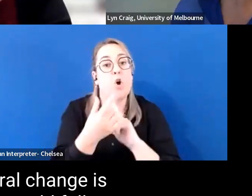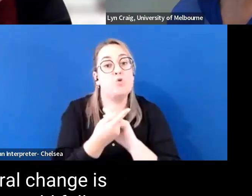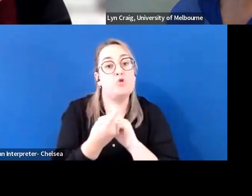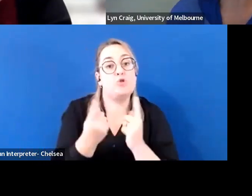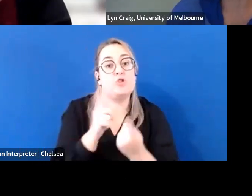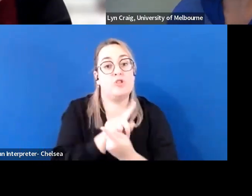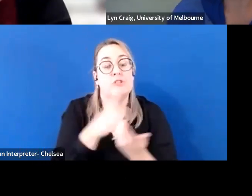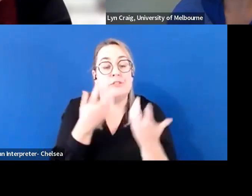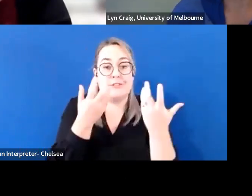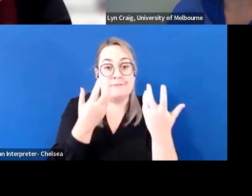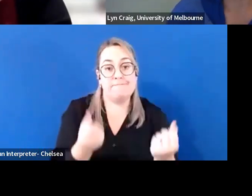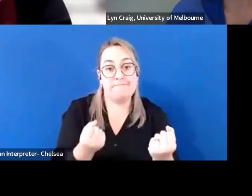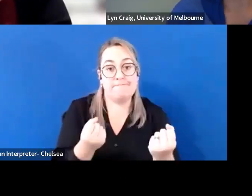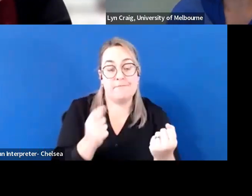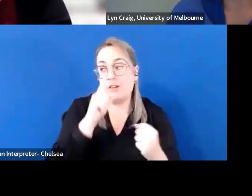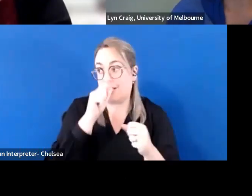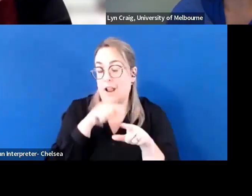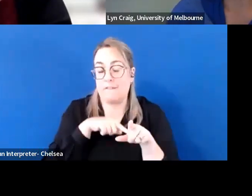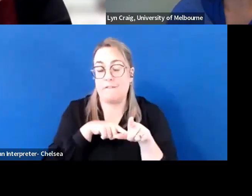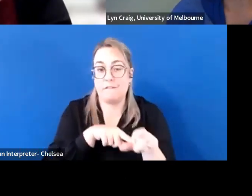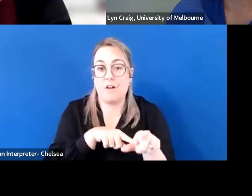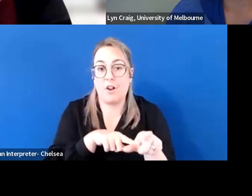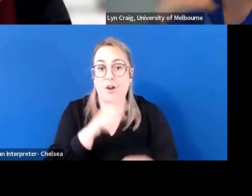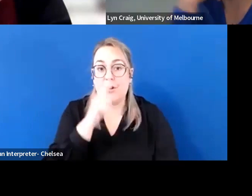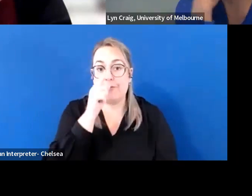would follow.